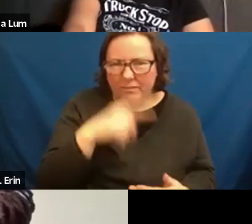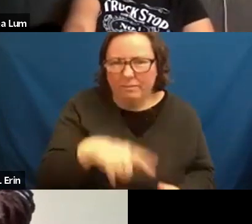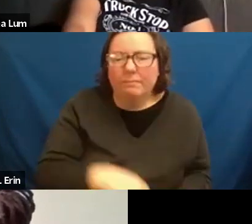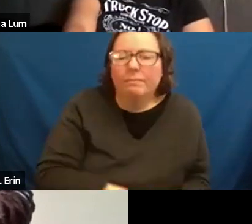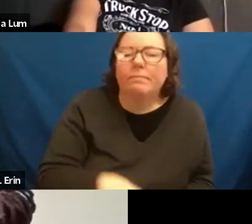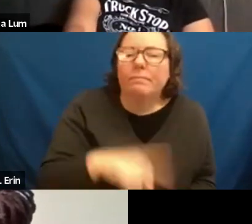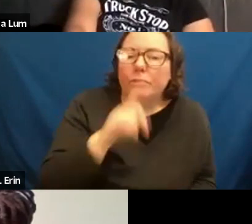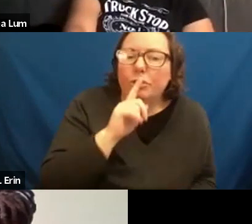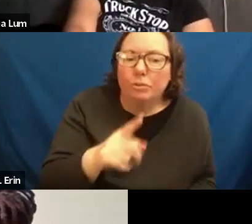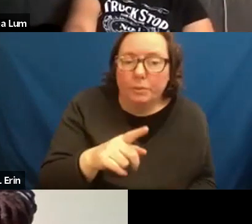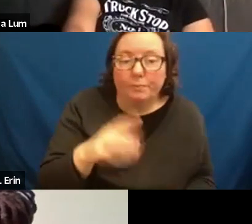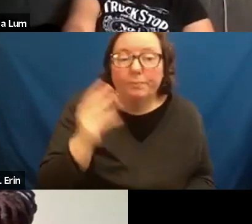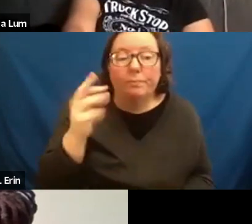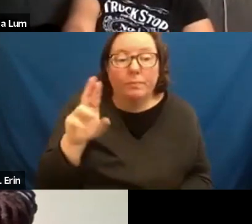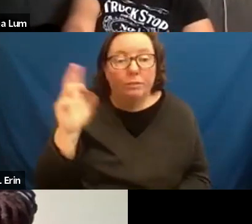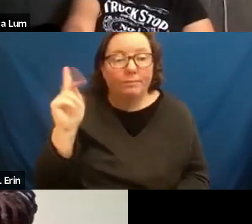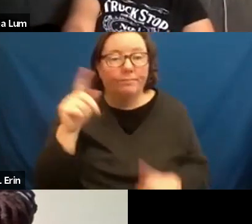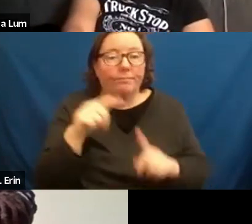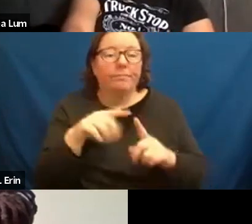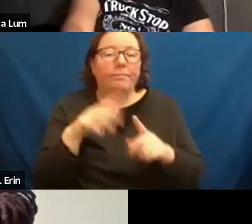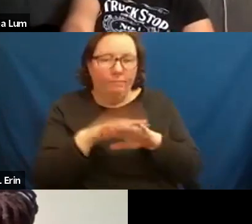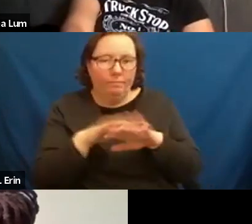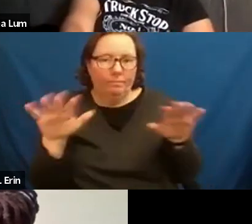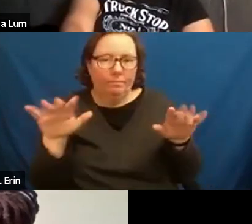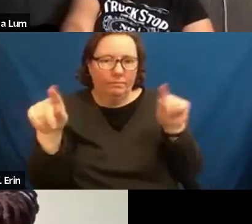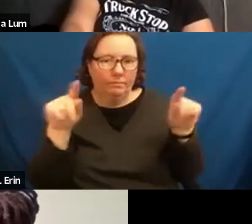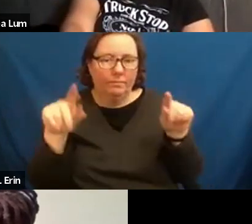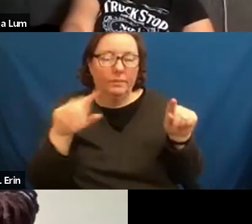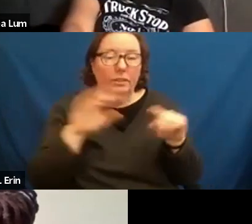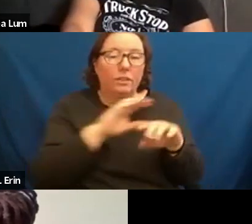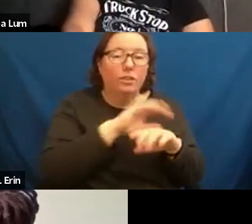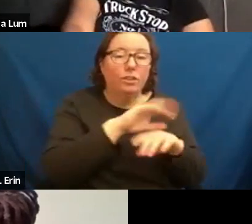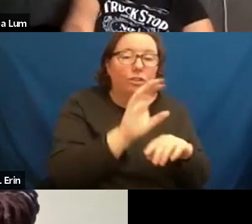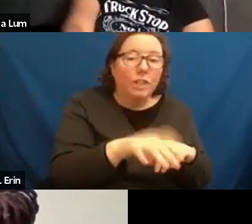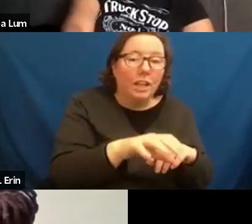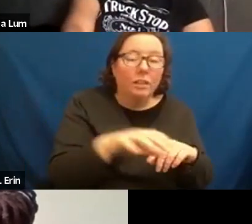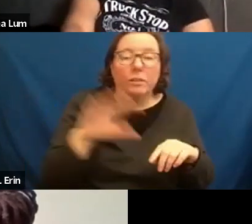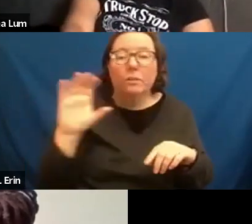Sure. So let me distinguish between Chicago and Charlotte.